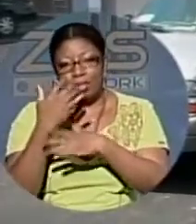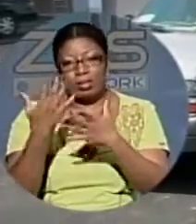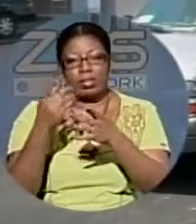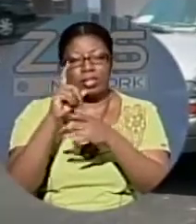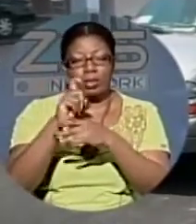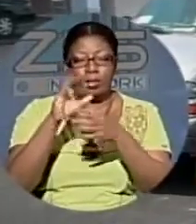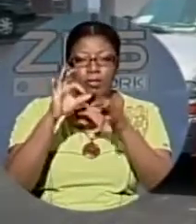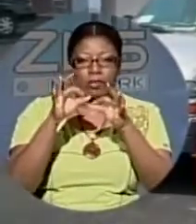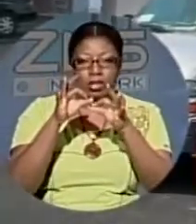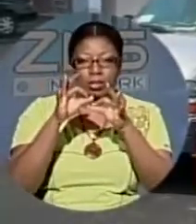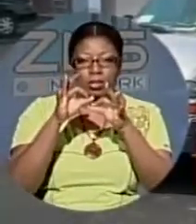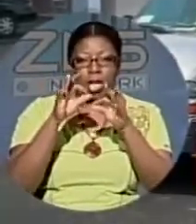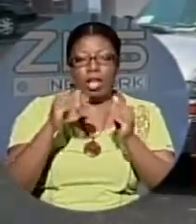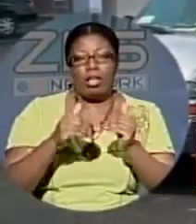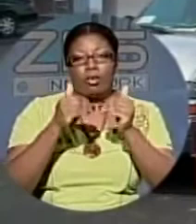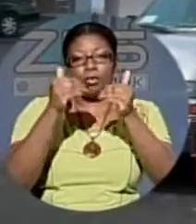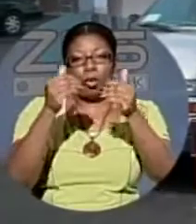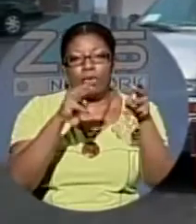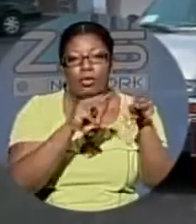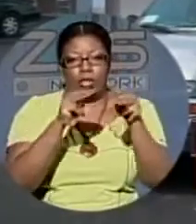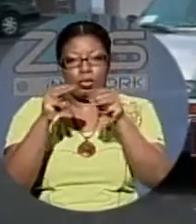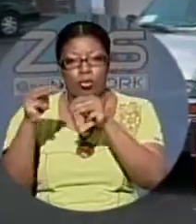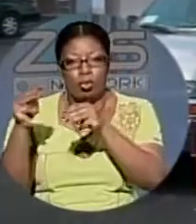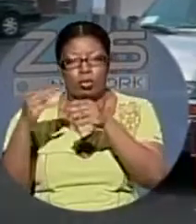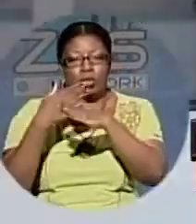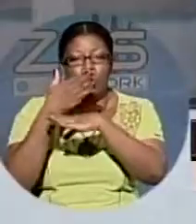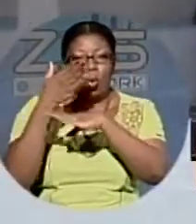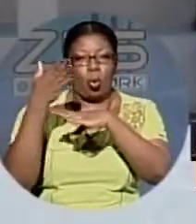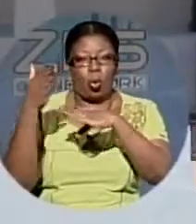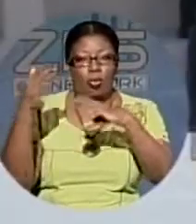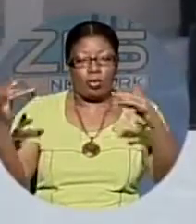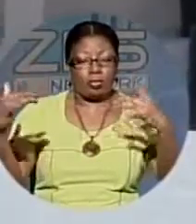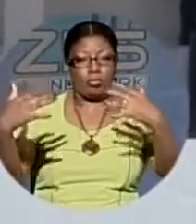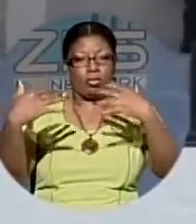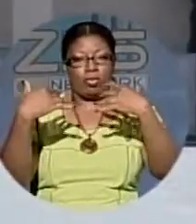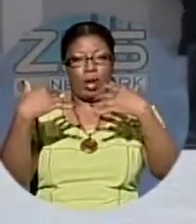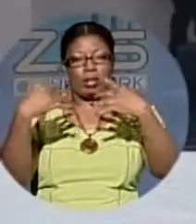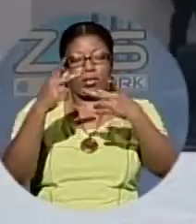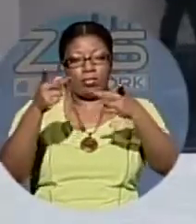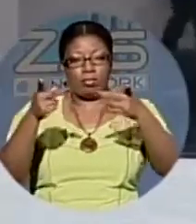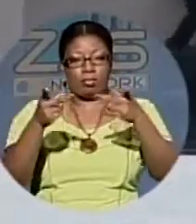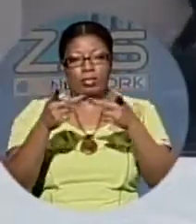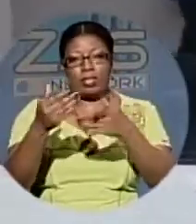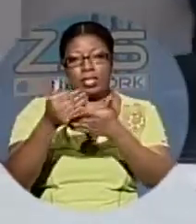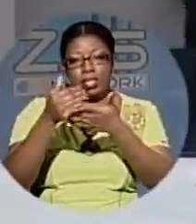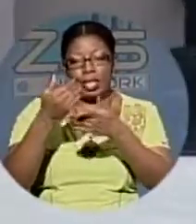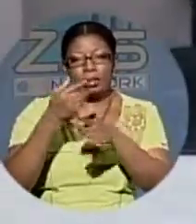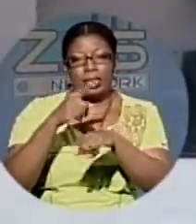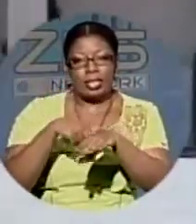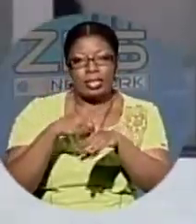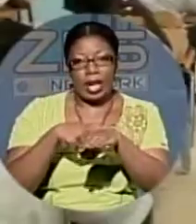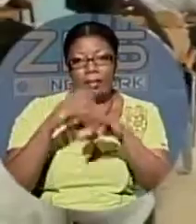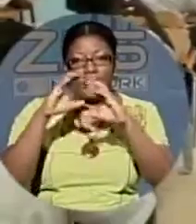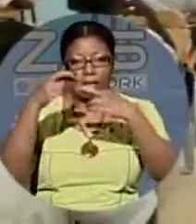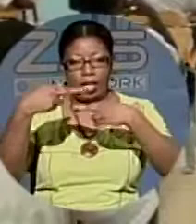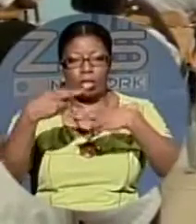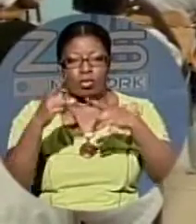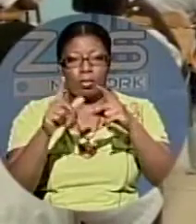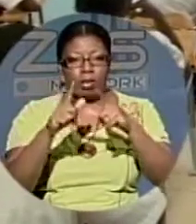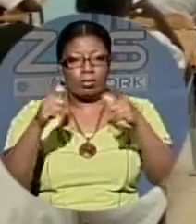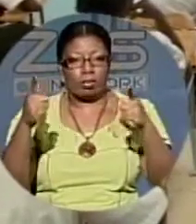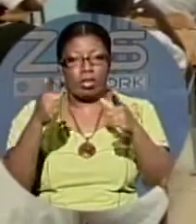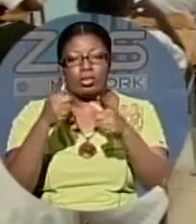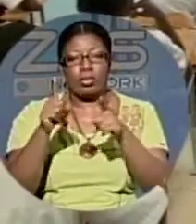forward to the move for some time because we have been in an overcrowded situation for some time. Our classrooms are larger. We